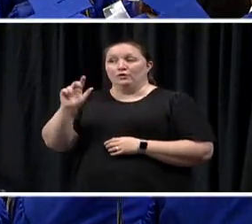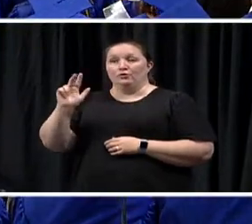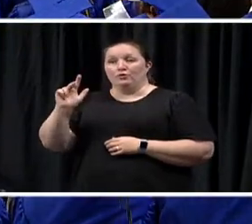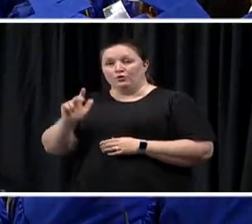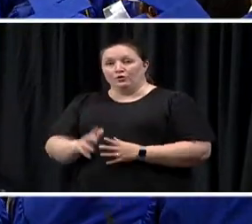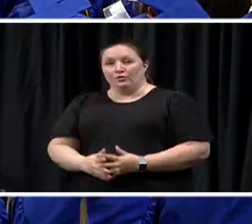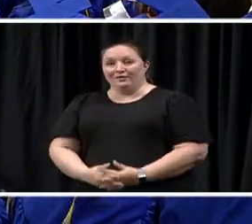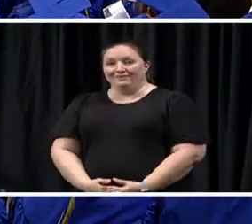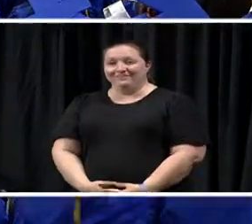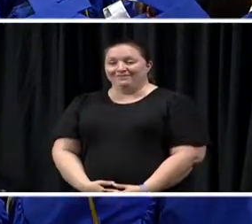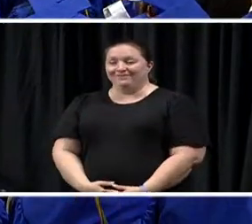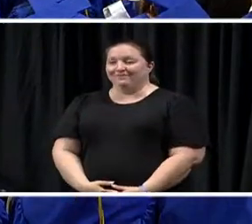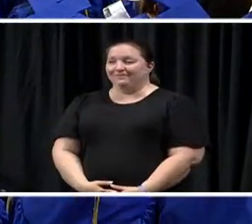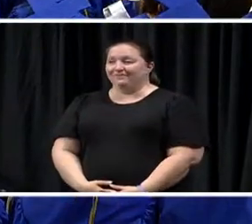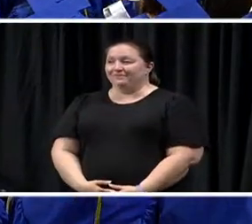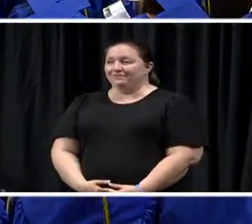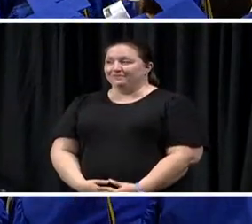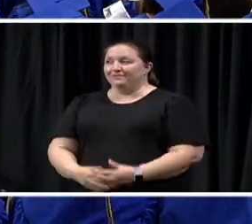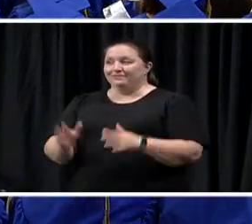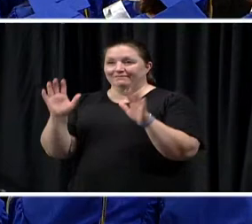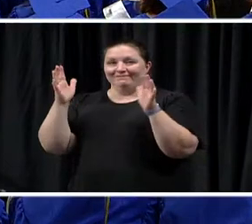2023.